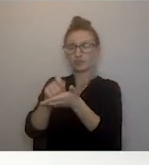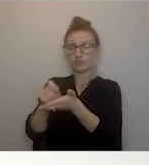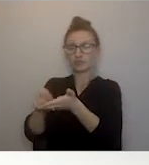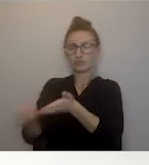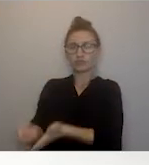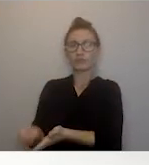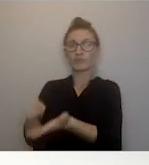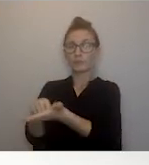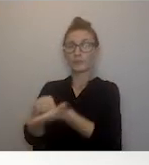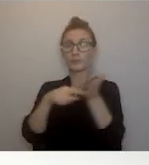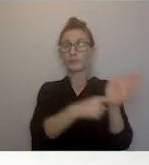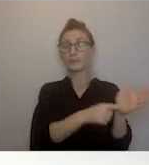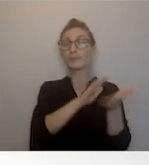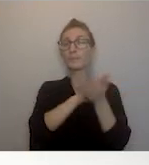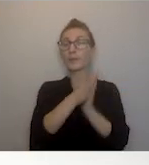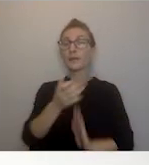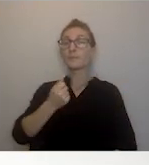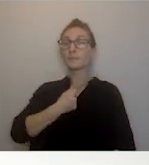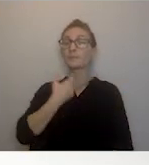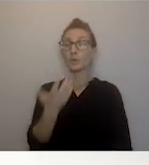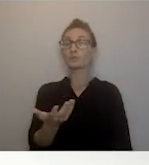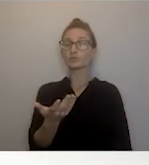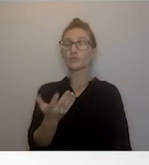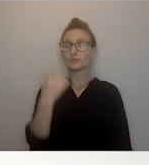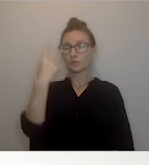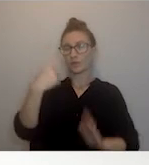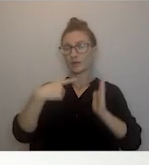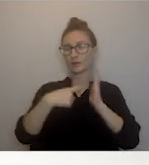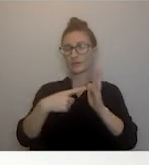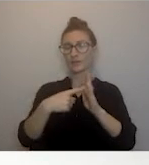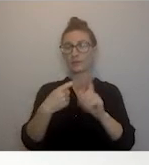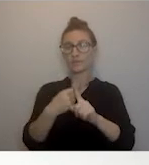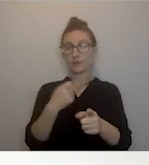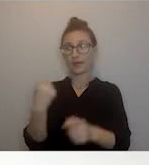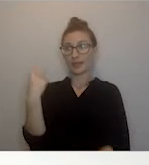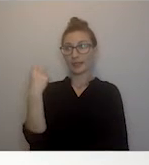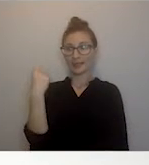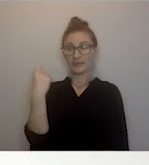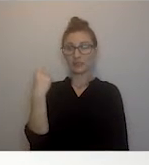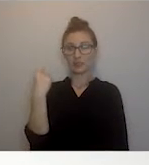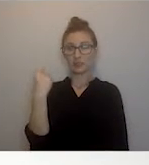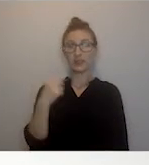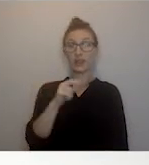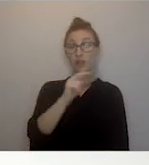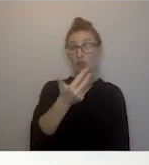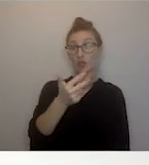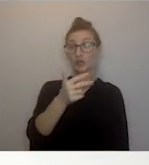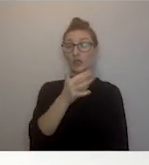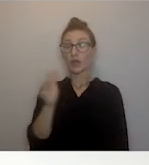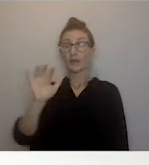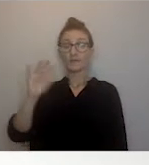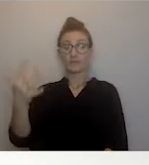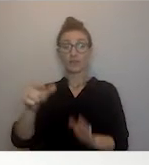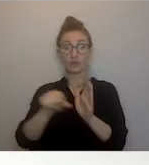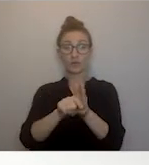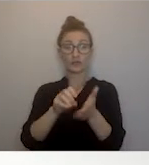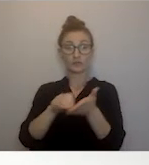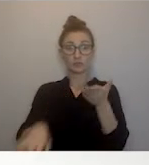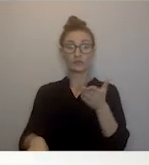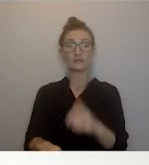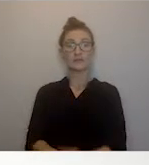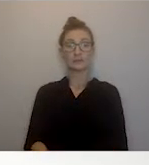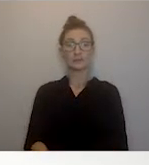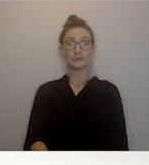banks, we create free form poetry. So here's an example that we did last year with students with varying abilities. So this was 3rd and 5th